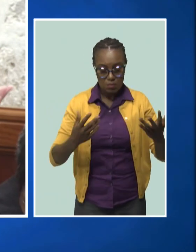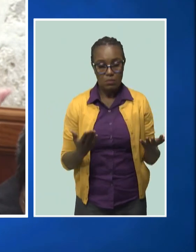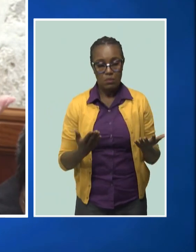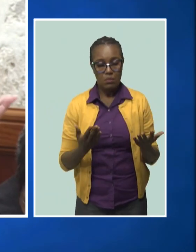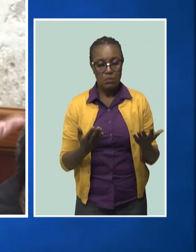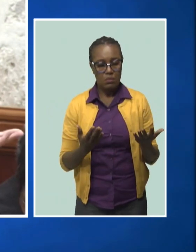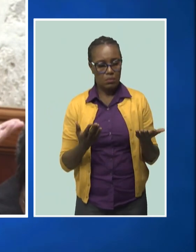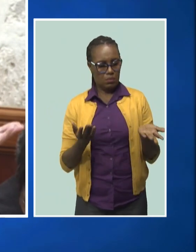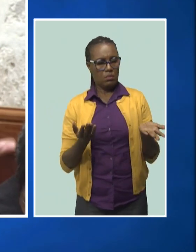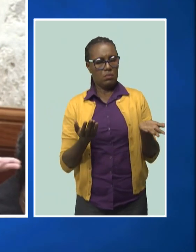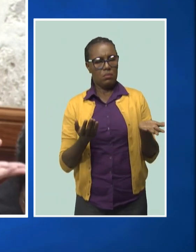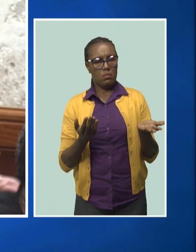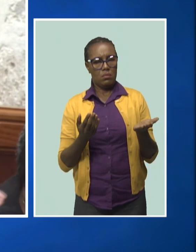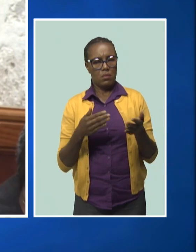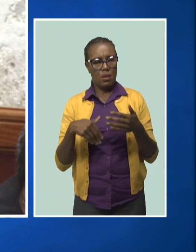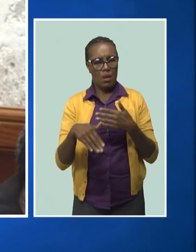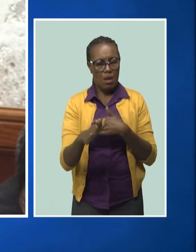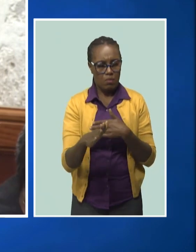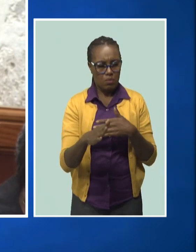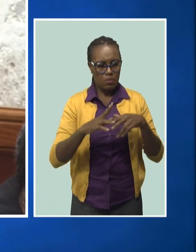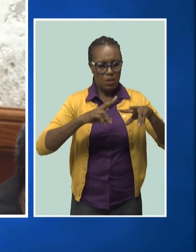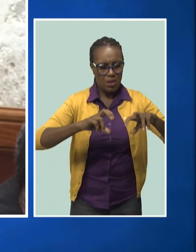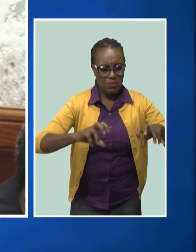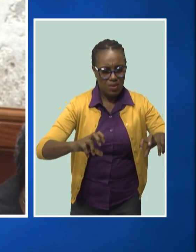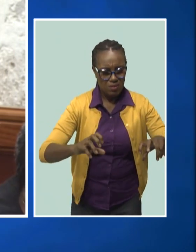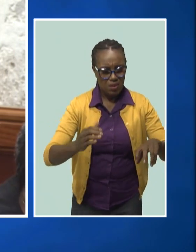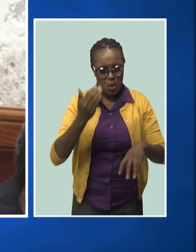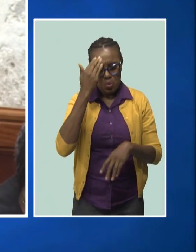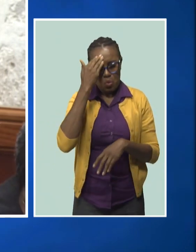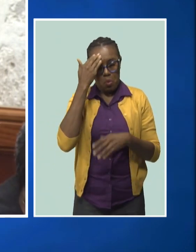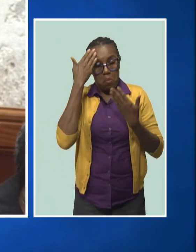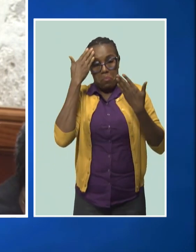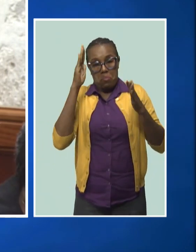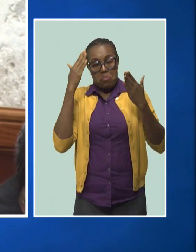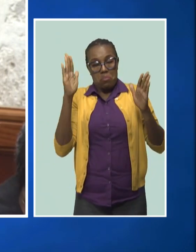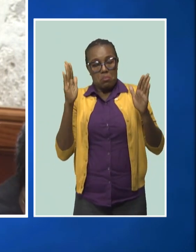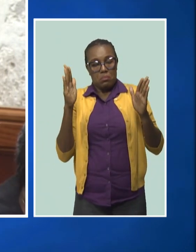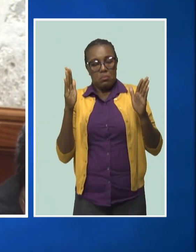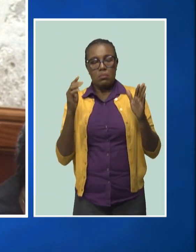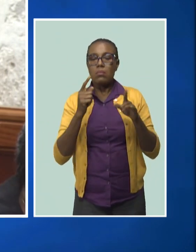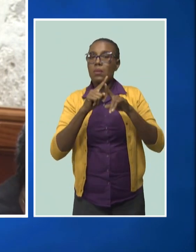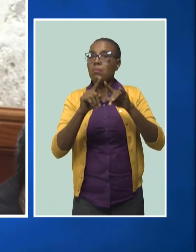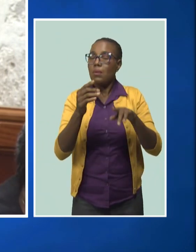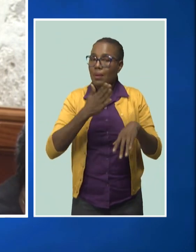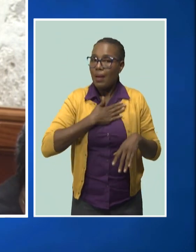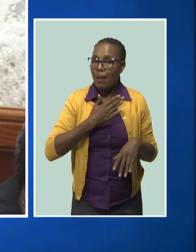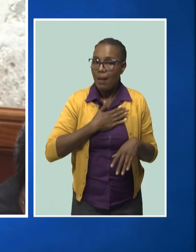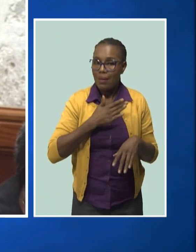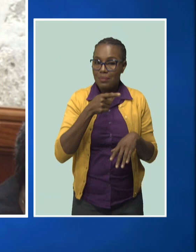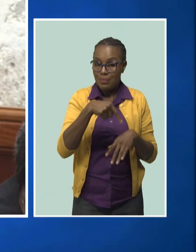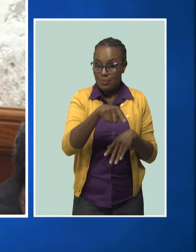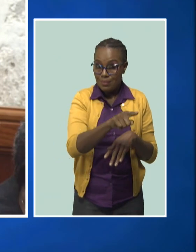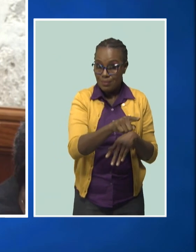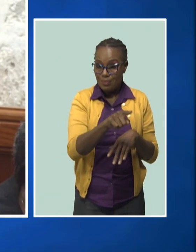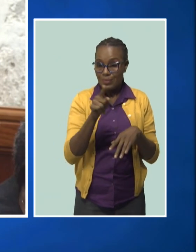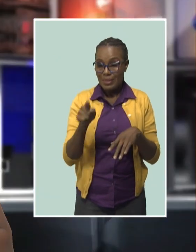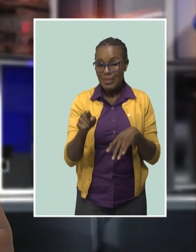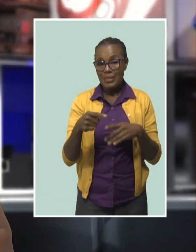aware that any investigation took place, but I am happy for the Honourable Leader of the Opposition to clarify